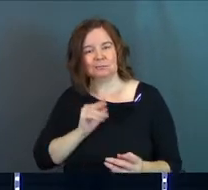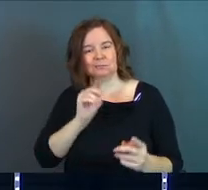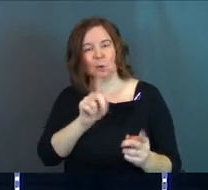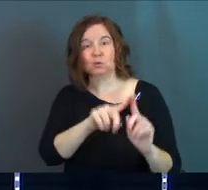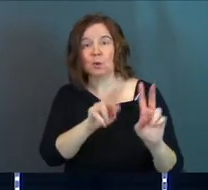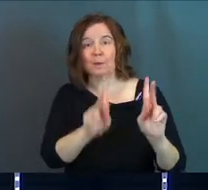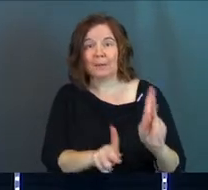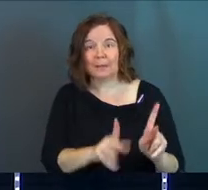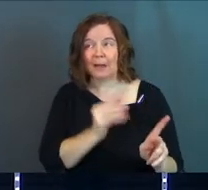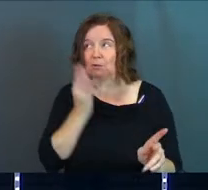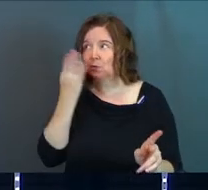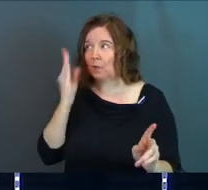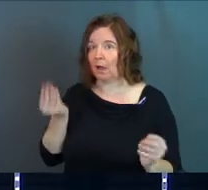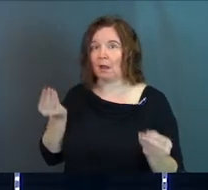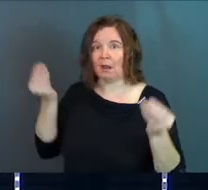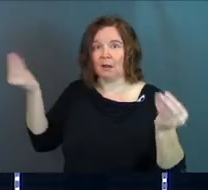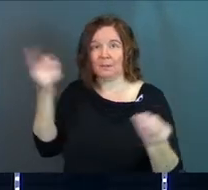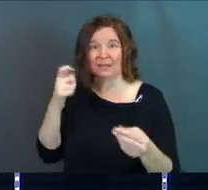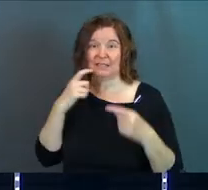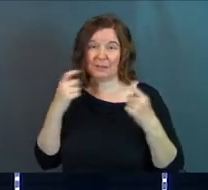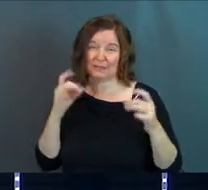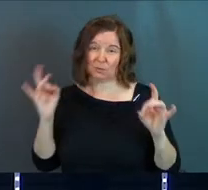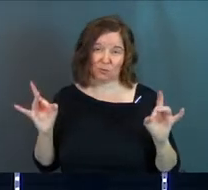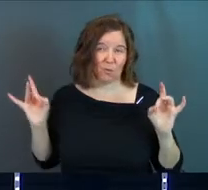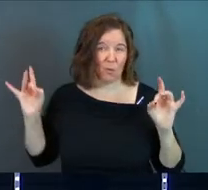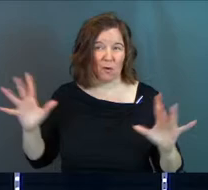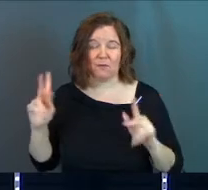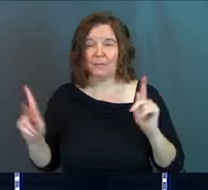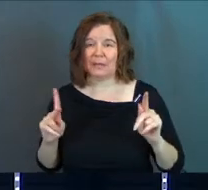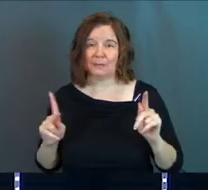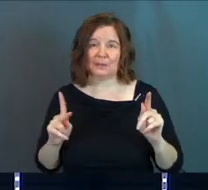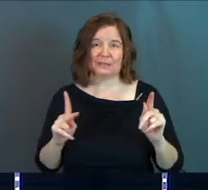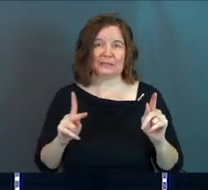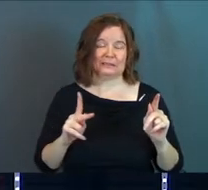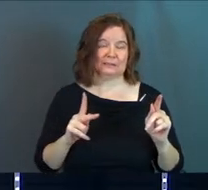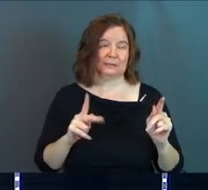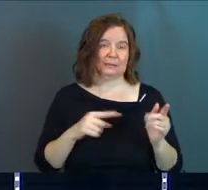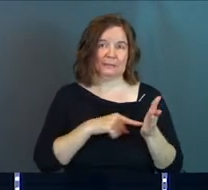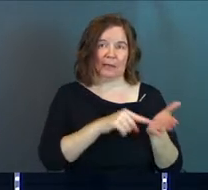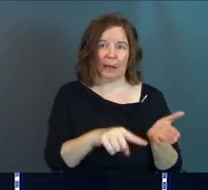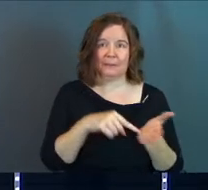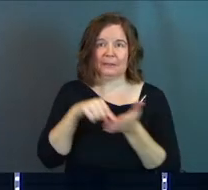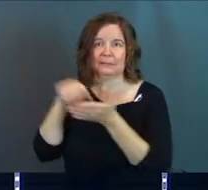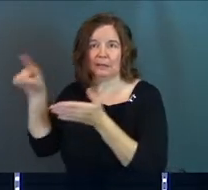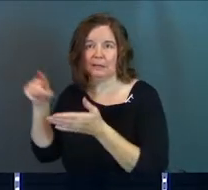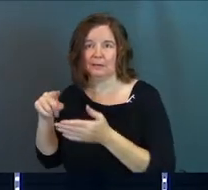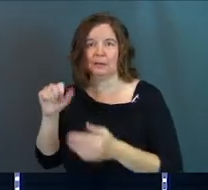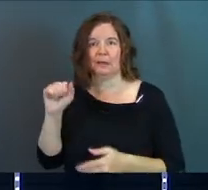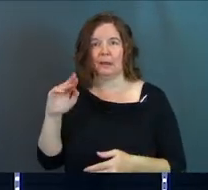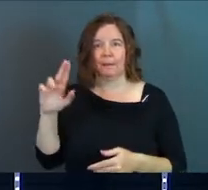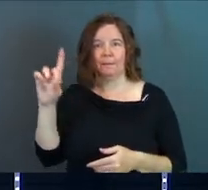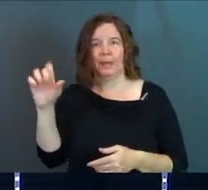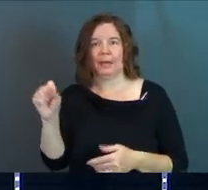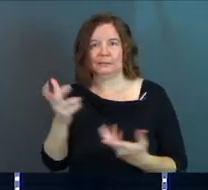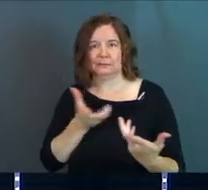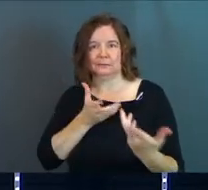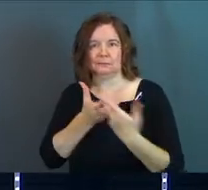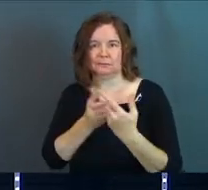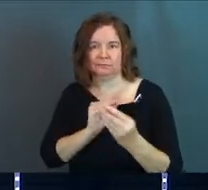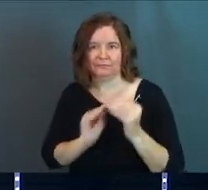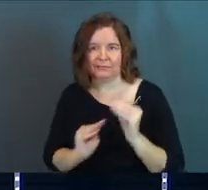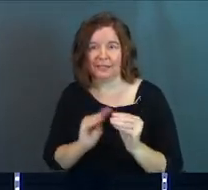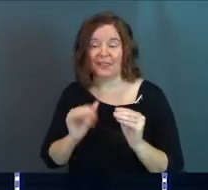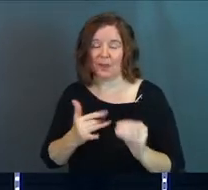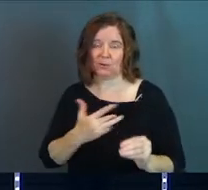people and to God, because my sin was so grievous that people need to be compensated. Amends need to be made. And that was the heart behind